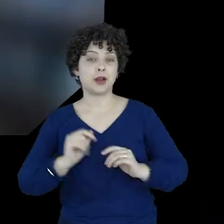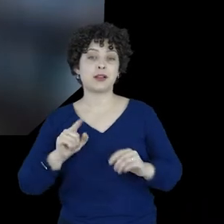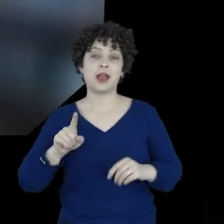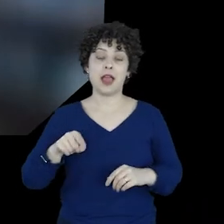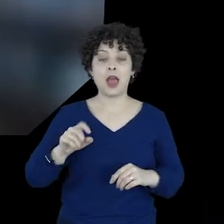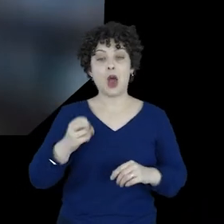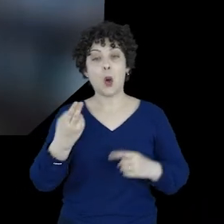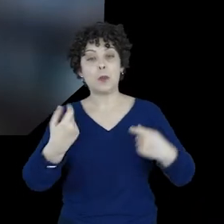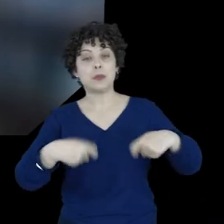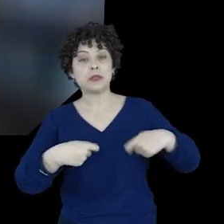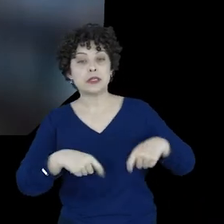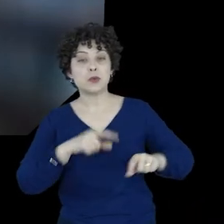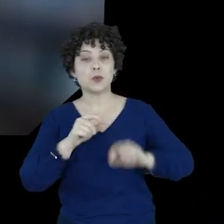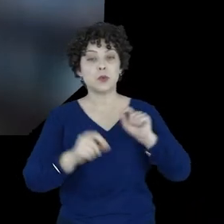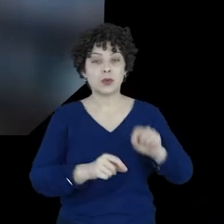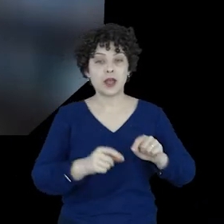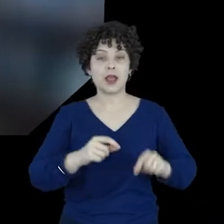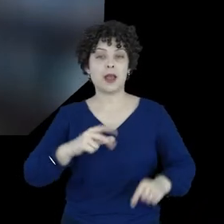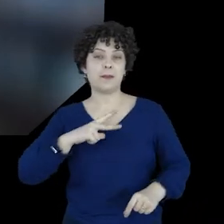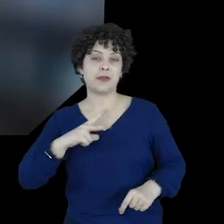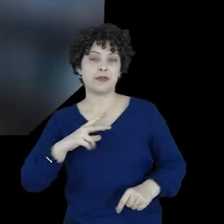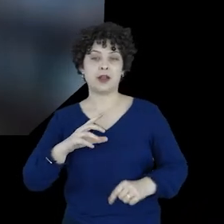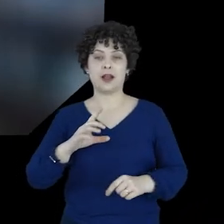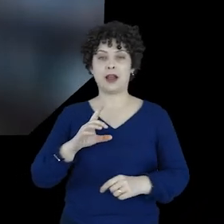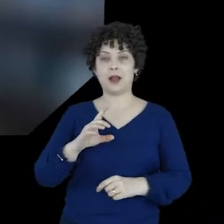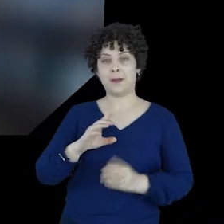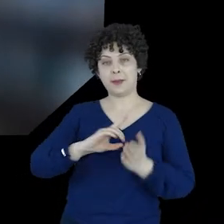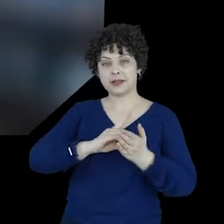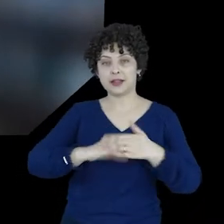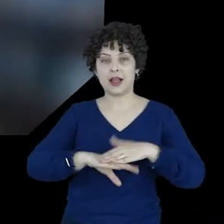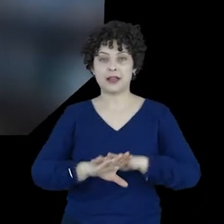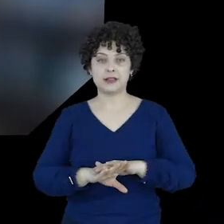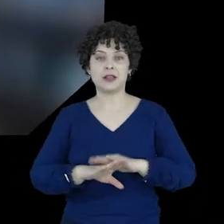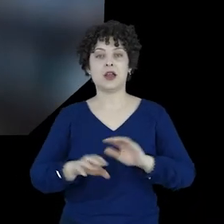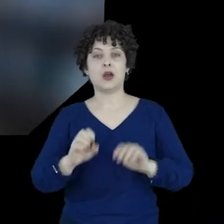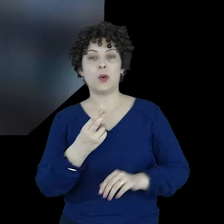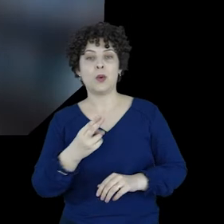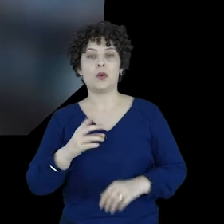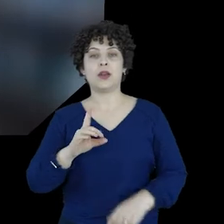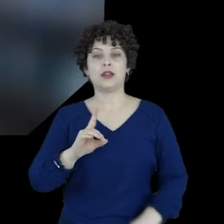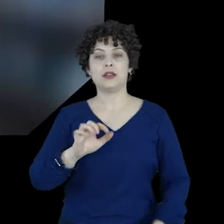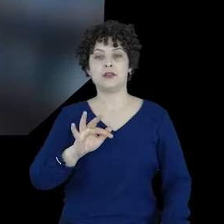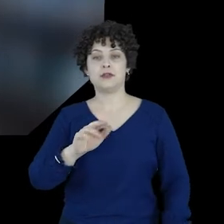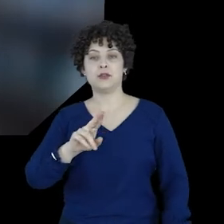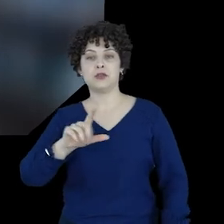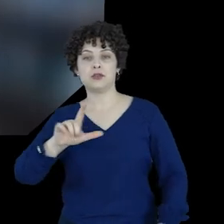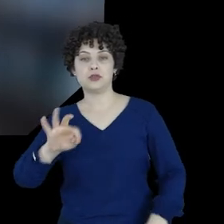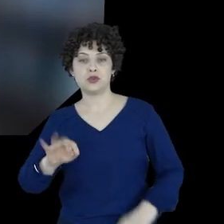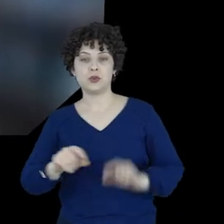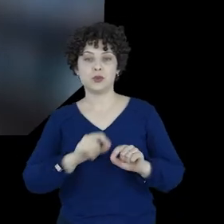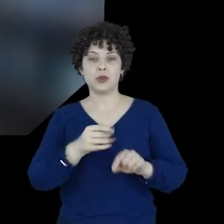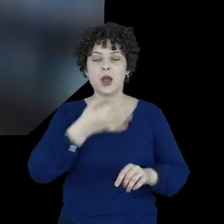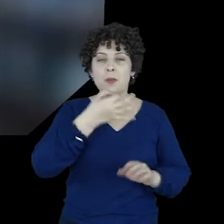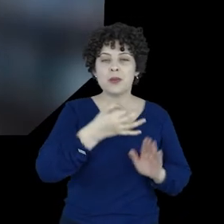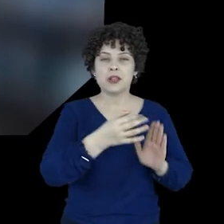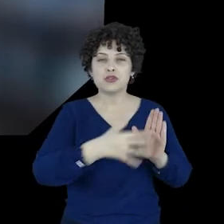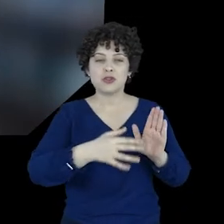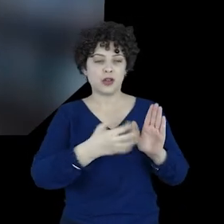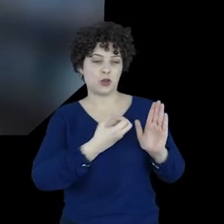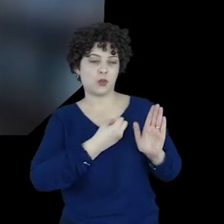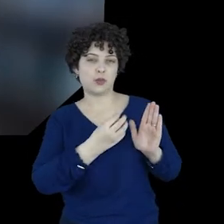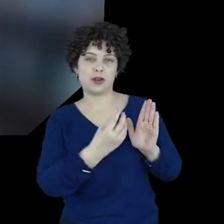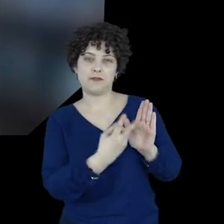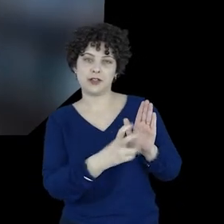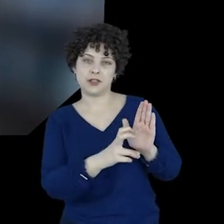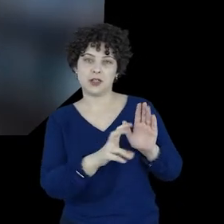or it should be, the implementation of privacy by design and by default that General Comment 25 on children's